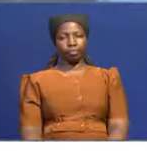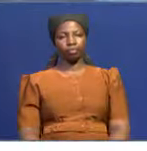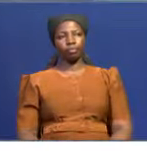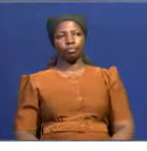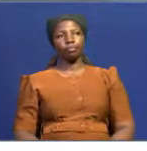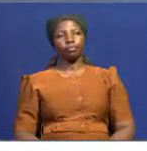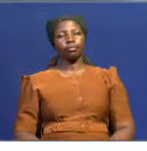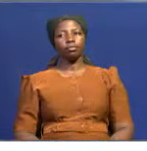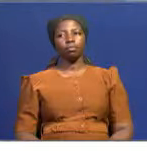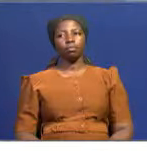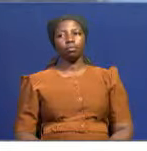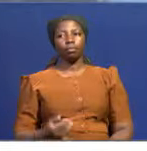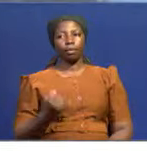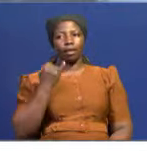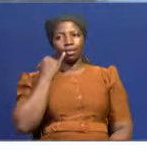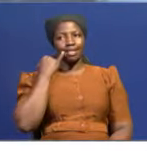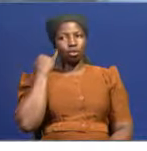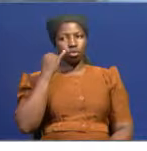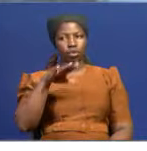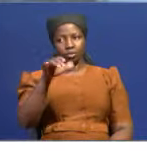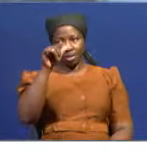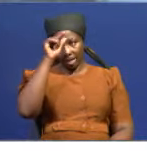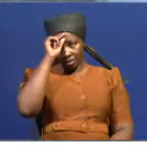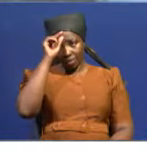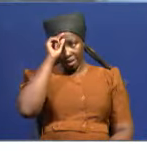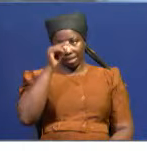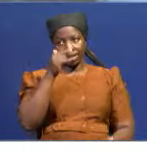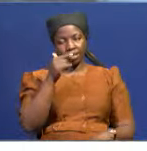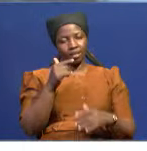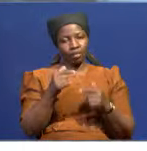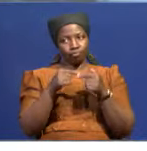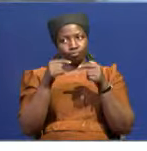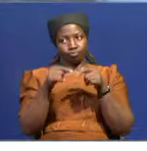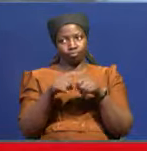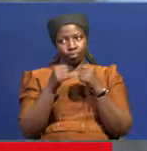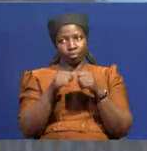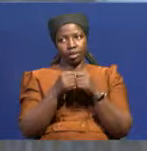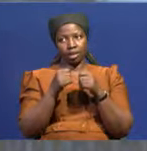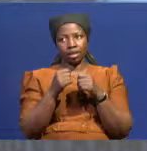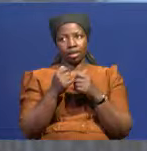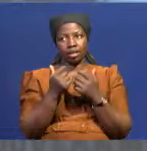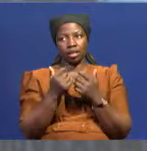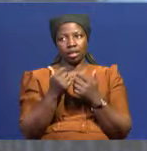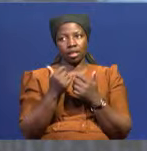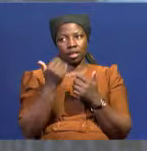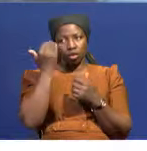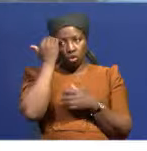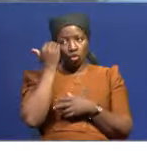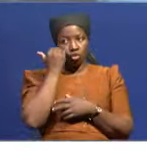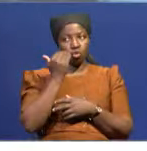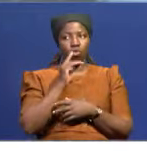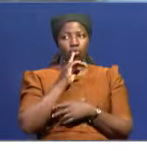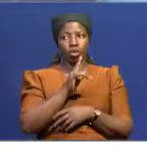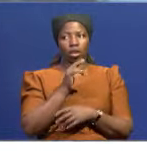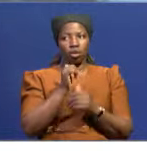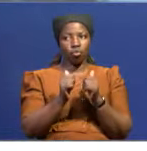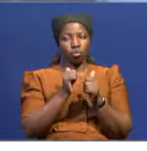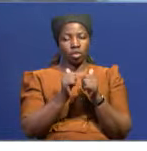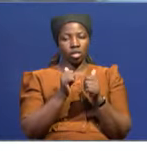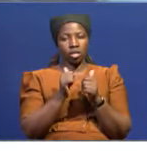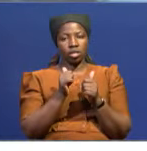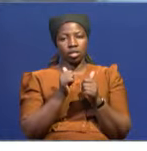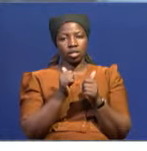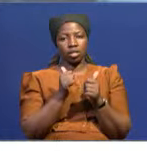The Nakuru County government is on the spot for defying court orders suspending activities at the expansive Ngongongeri farm in